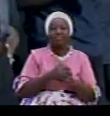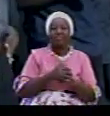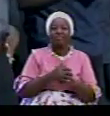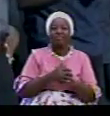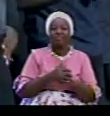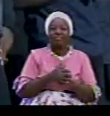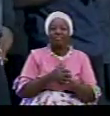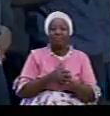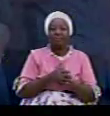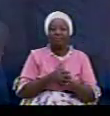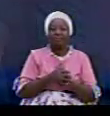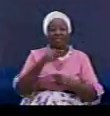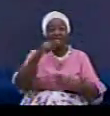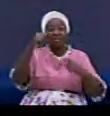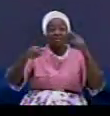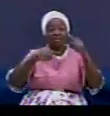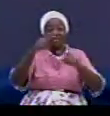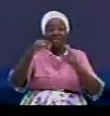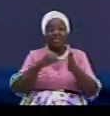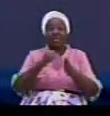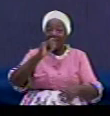I will be healed.